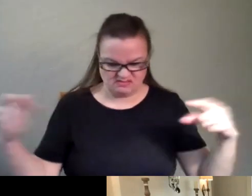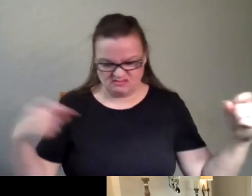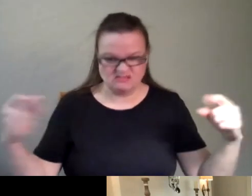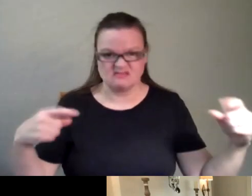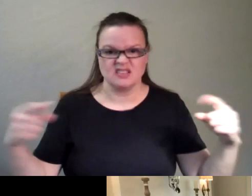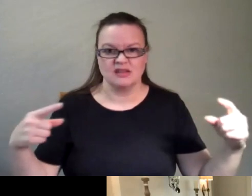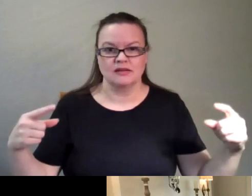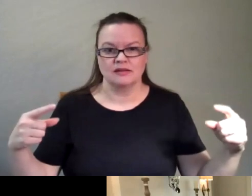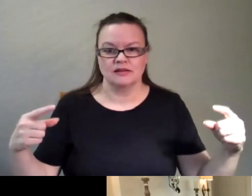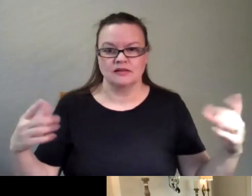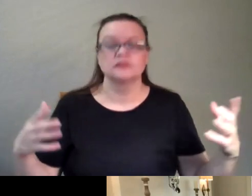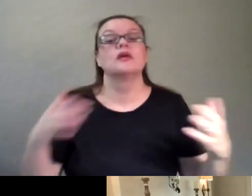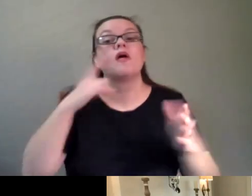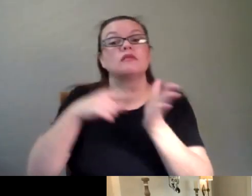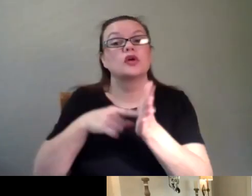and you look at the primaries.